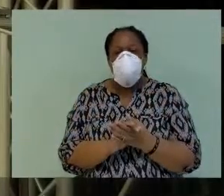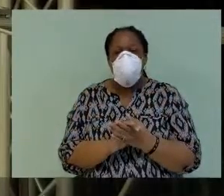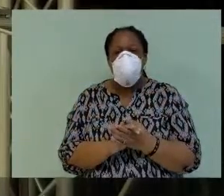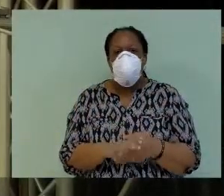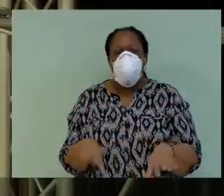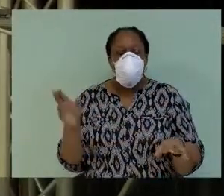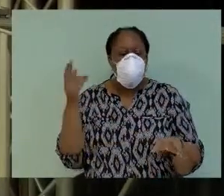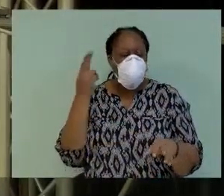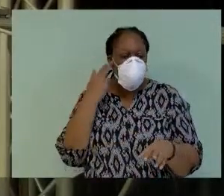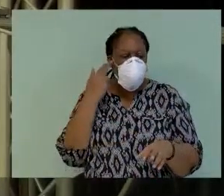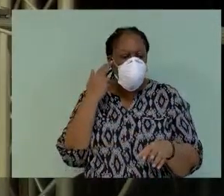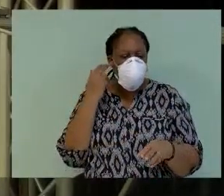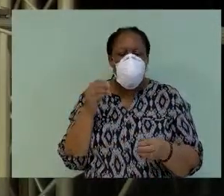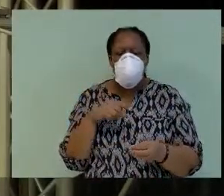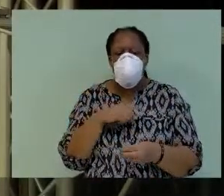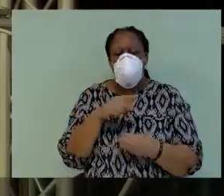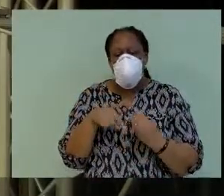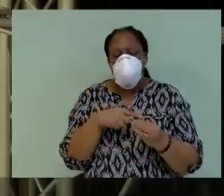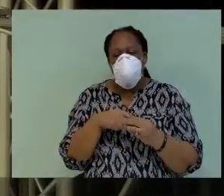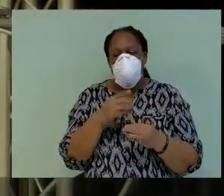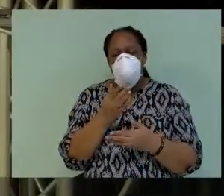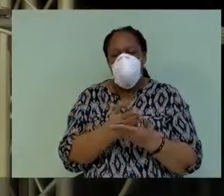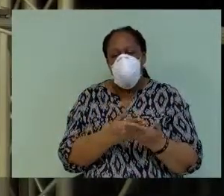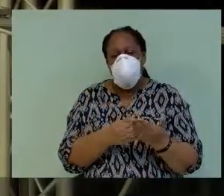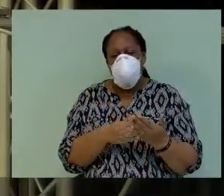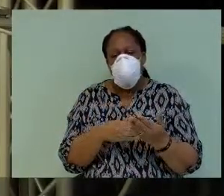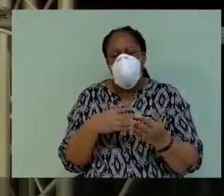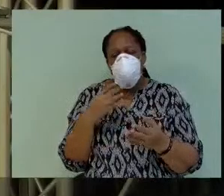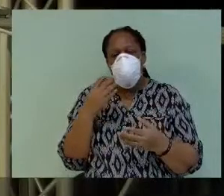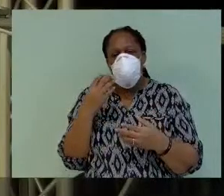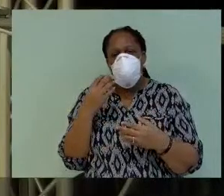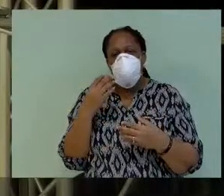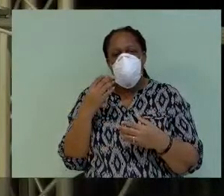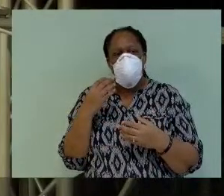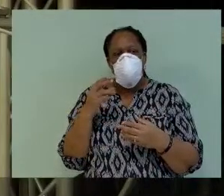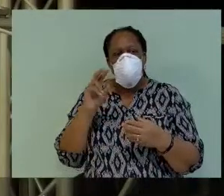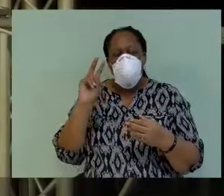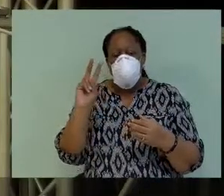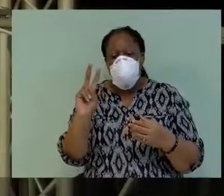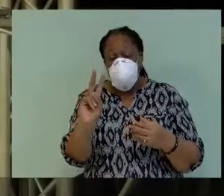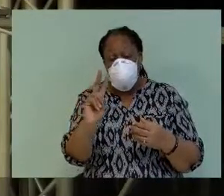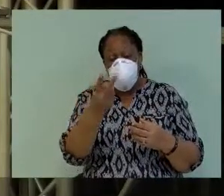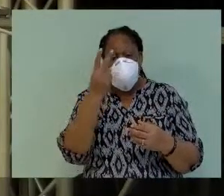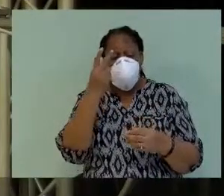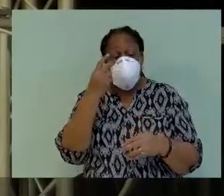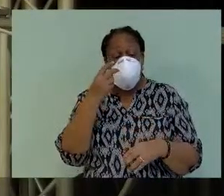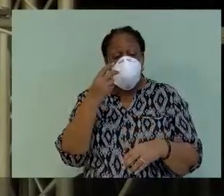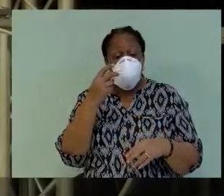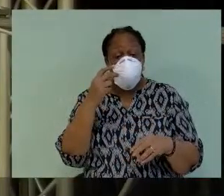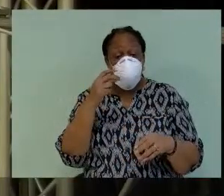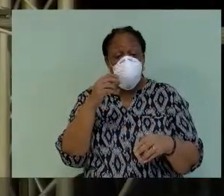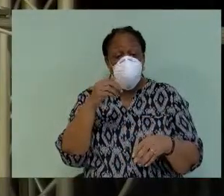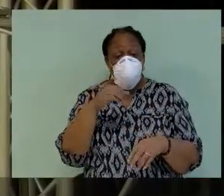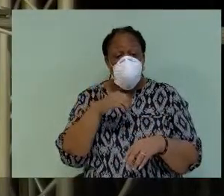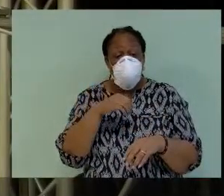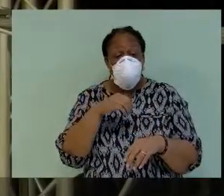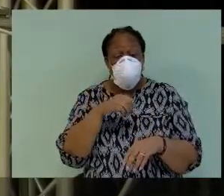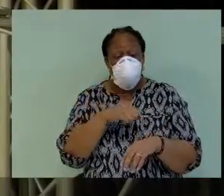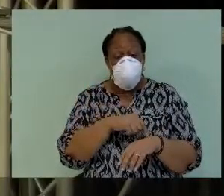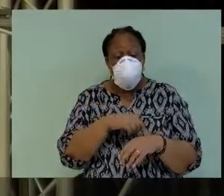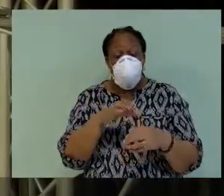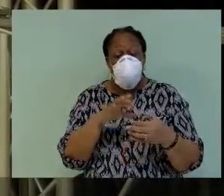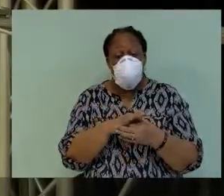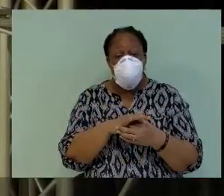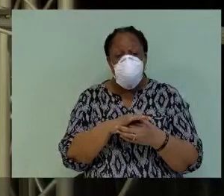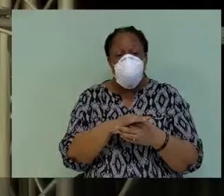about concerns of the possibility of a second wave of the pandemic. Our ministry wishes to take